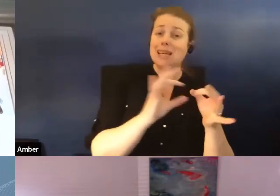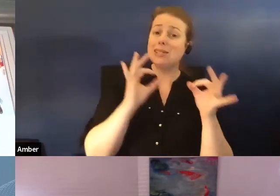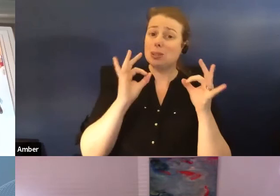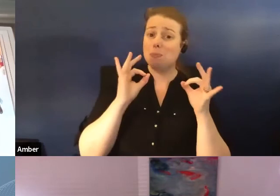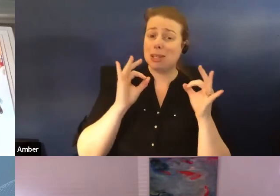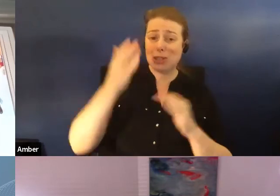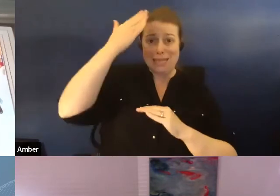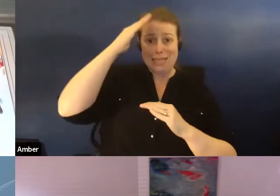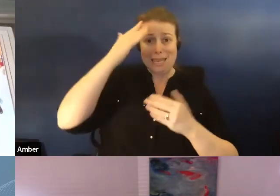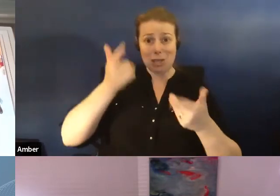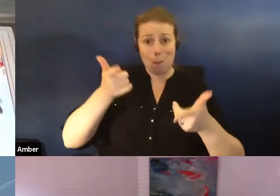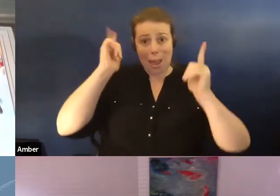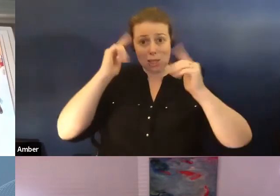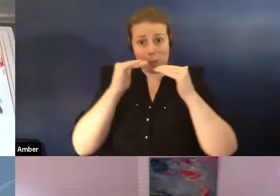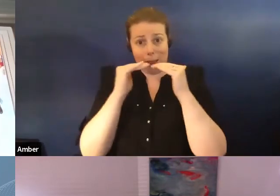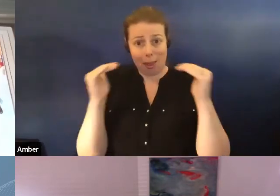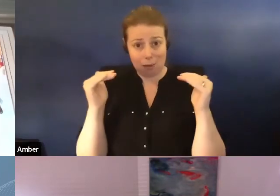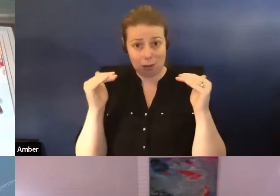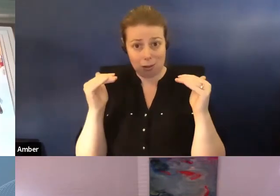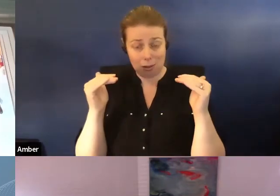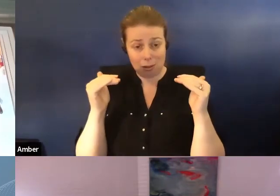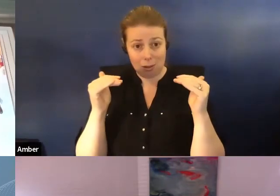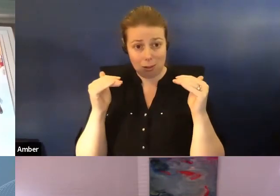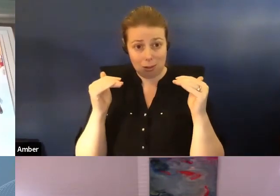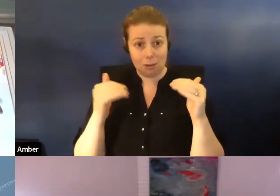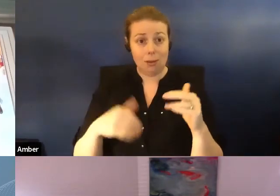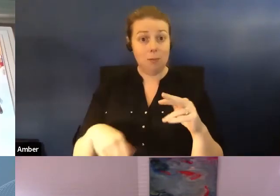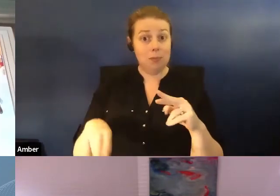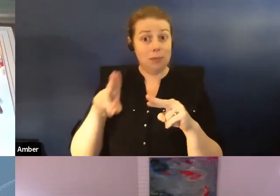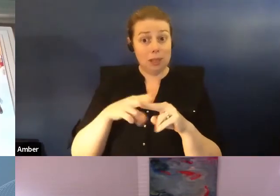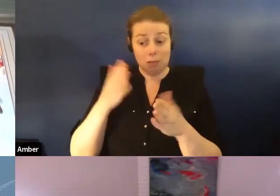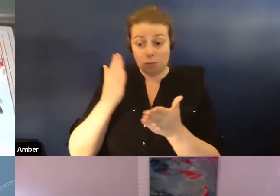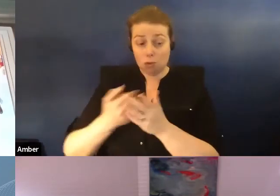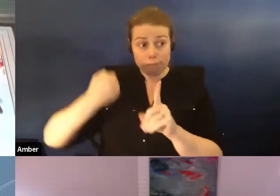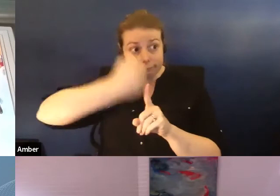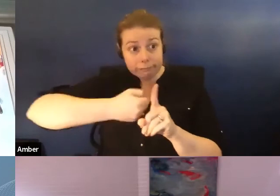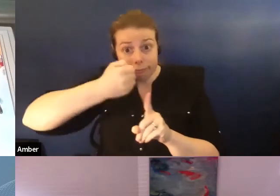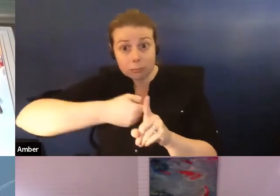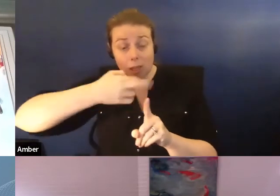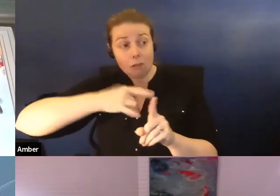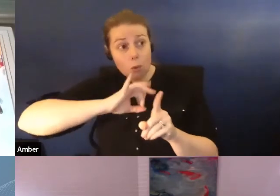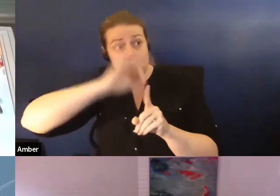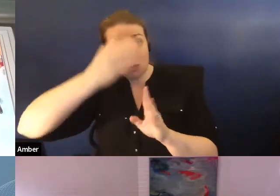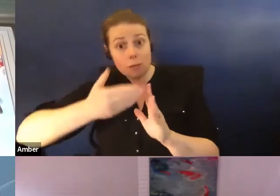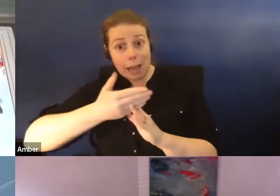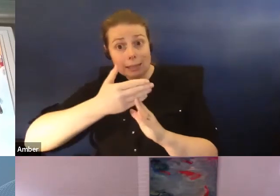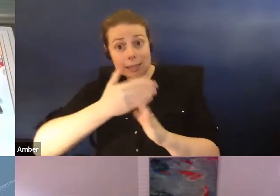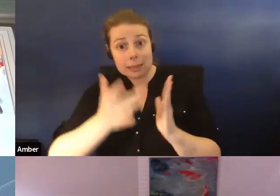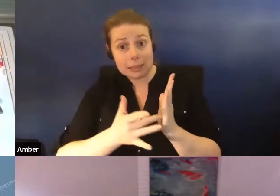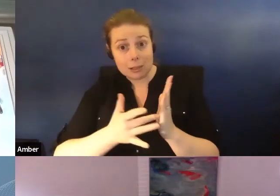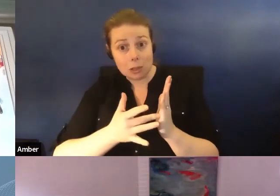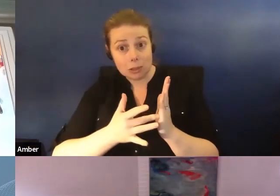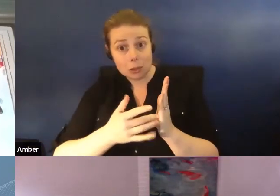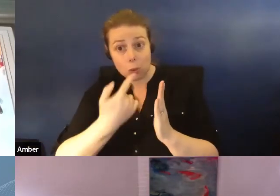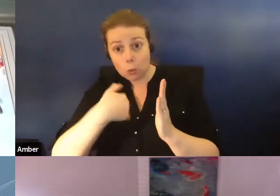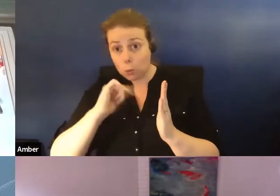level, because if we are serious about advocating for improved access to technology, and if we are serious